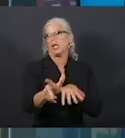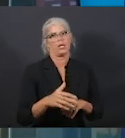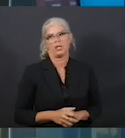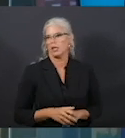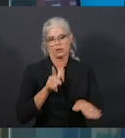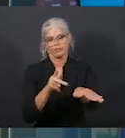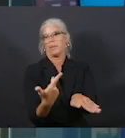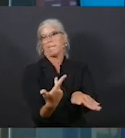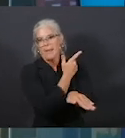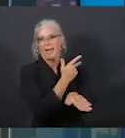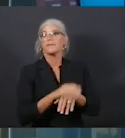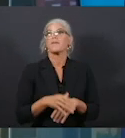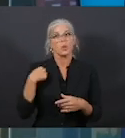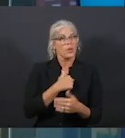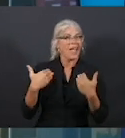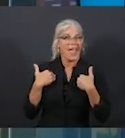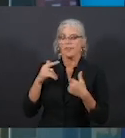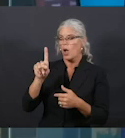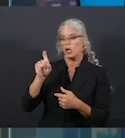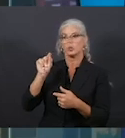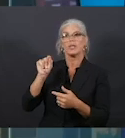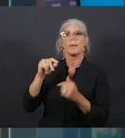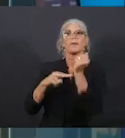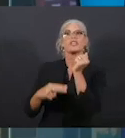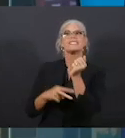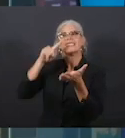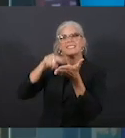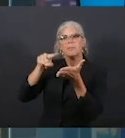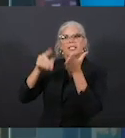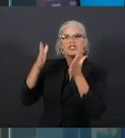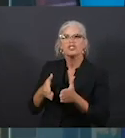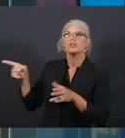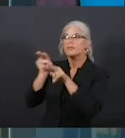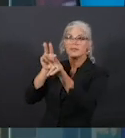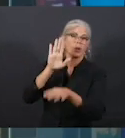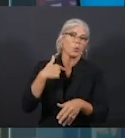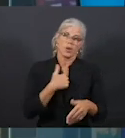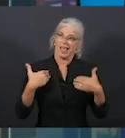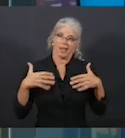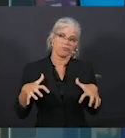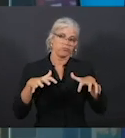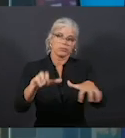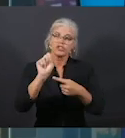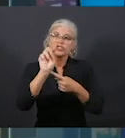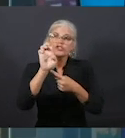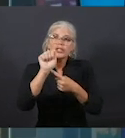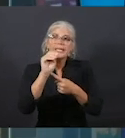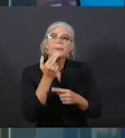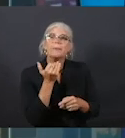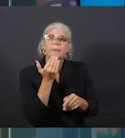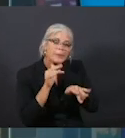passes through. We have several streams, creeks, tributaries, and rivers in the state of Florida. It's one of the things we're known